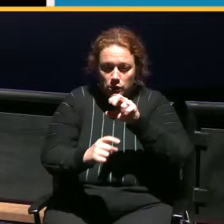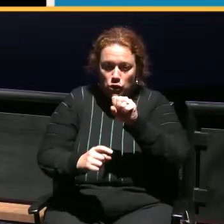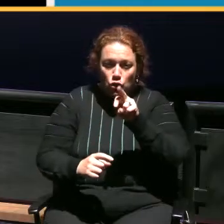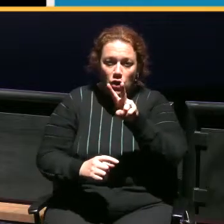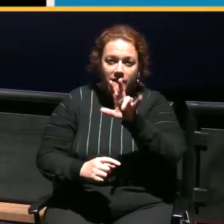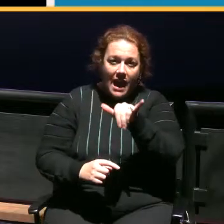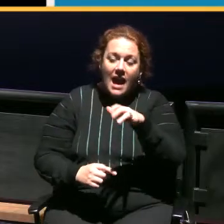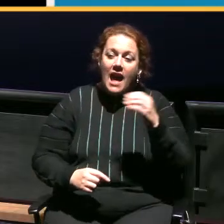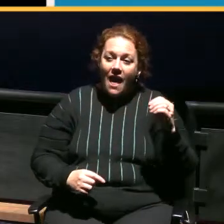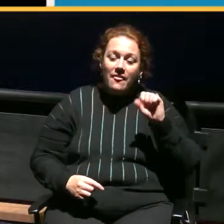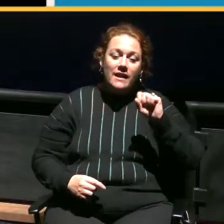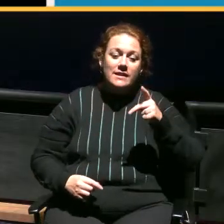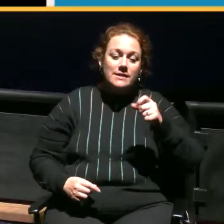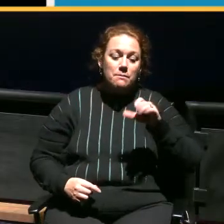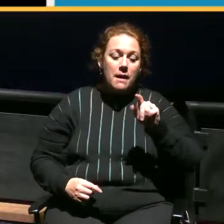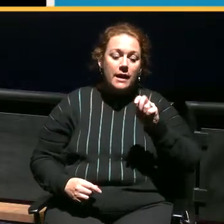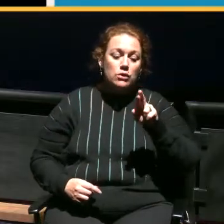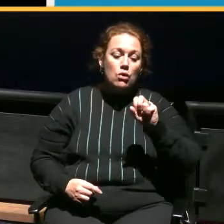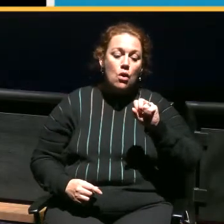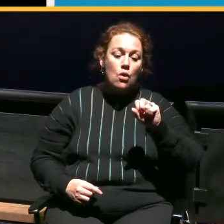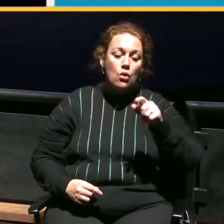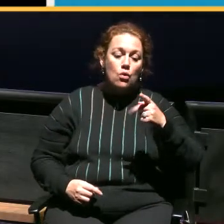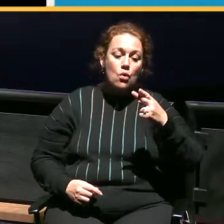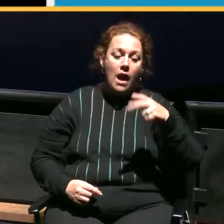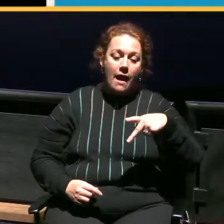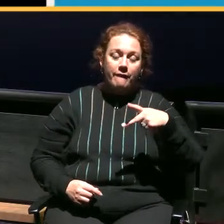that the same size as the